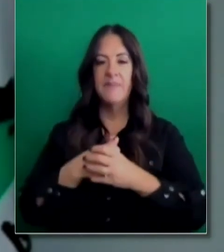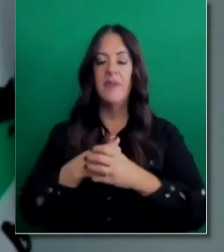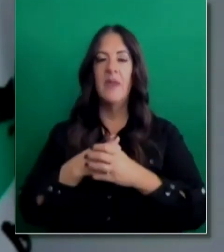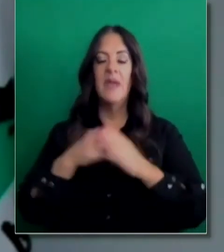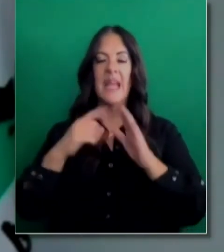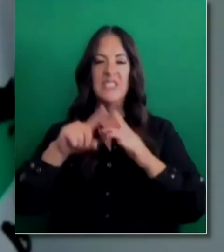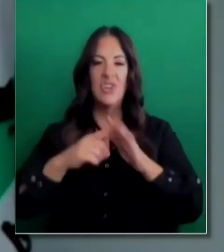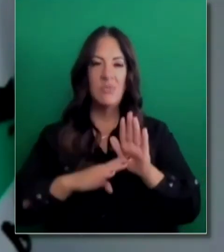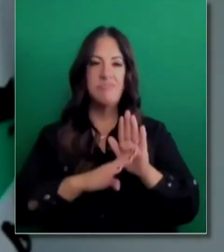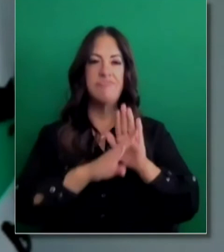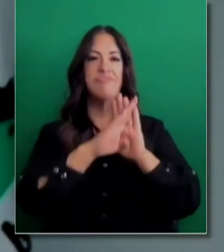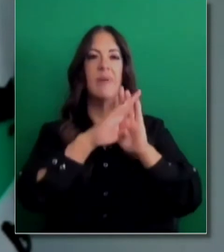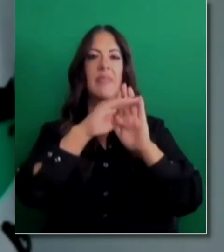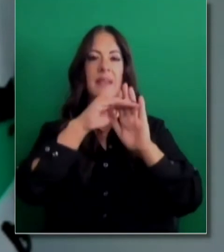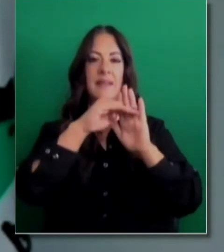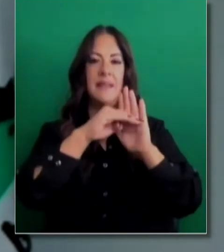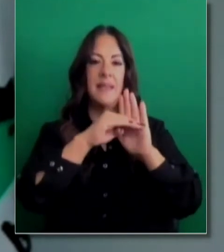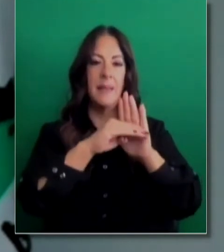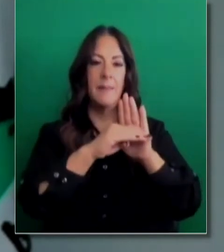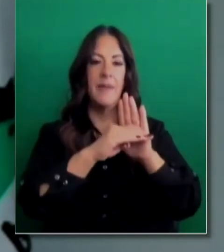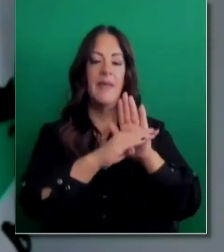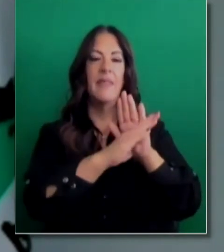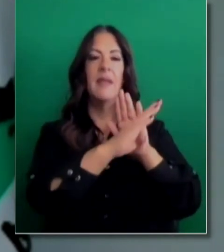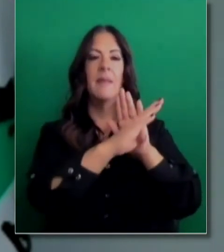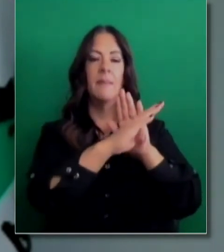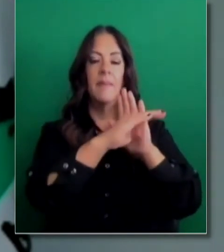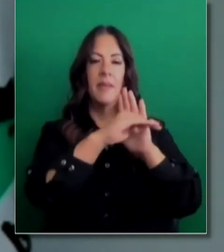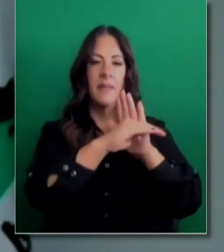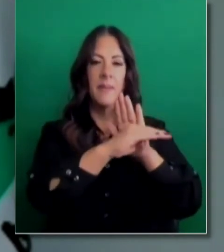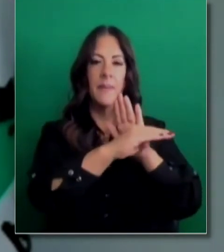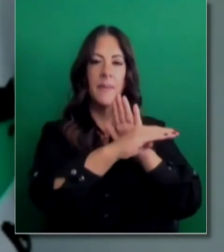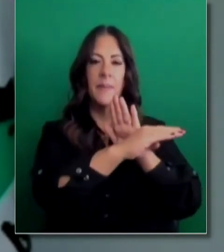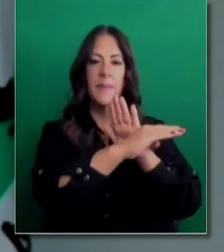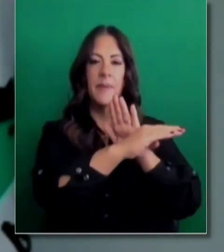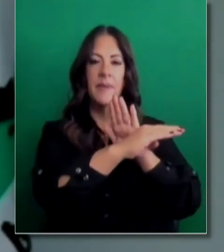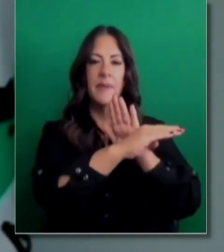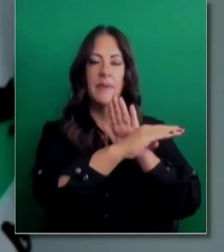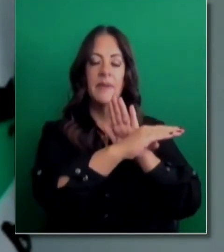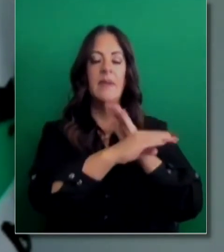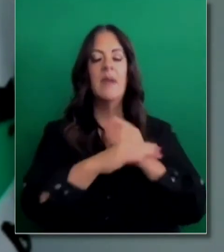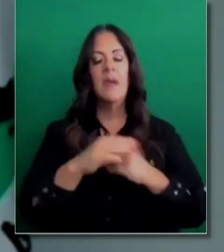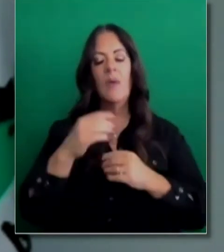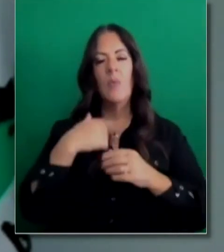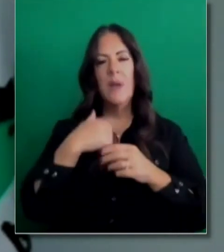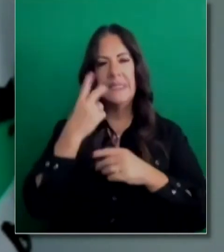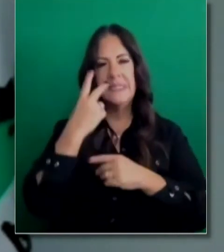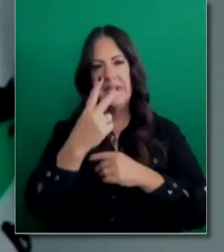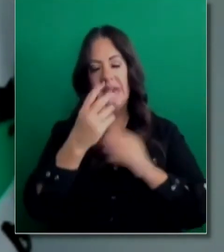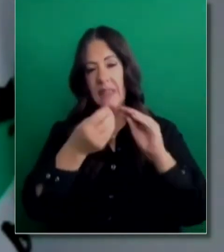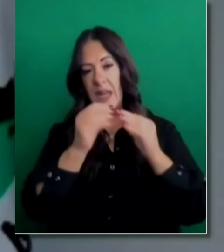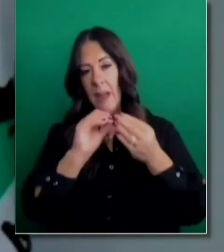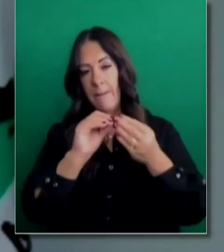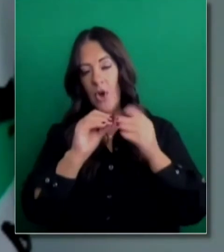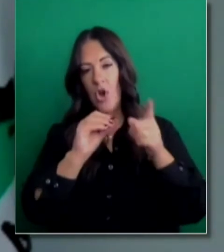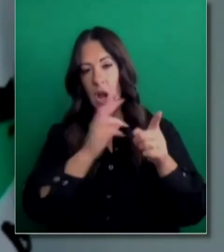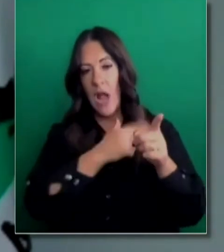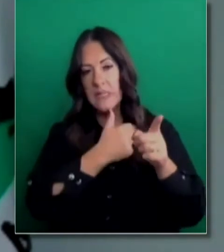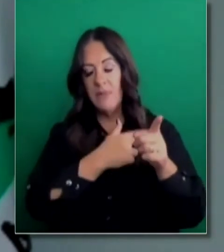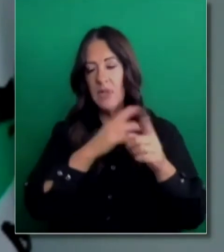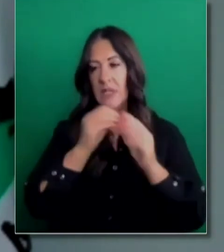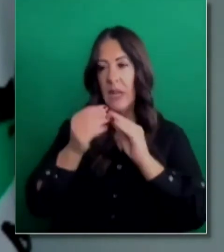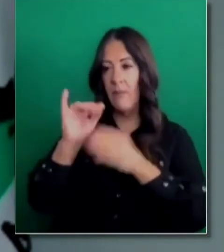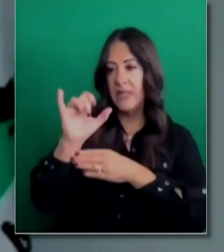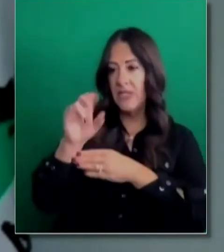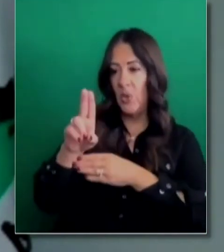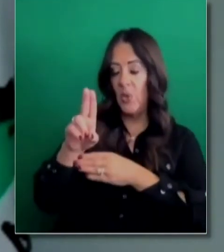numbers, and then you'll see the hospital numbers followed later with the ICU numbers begin to plateau. That said, we